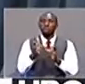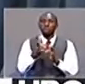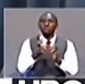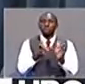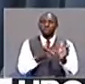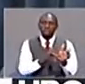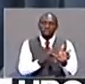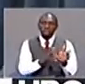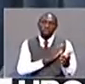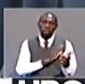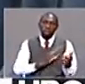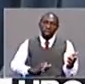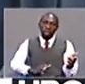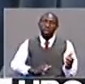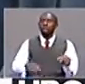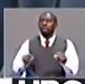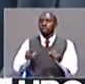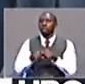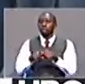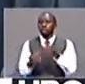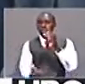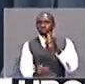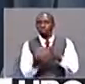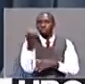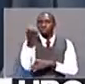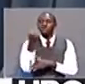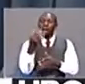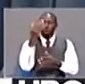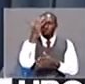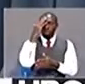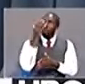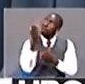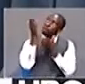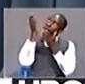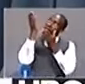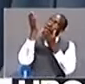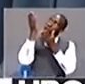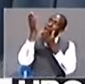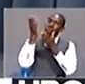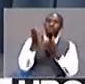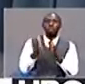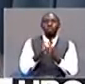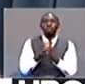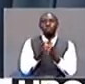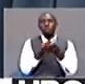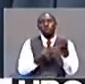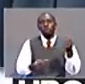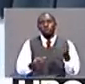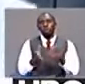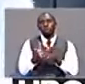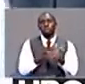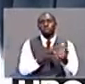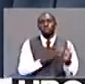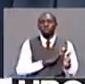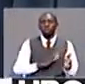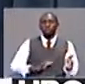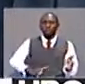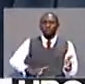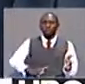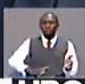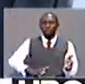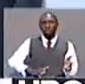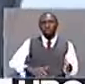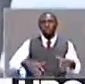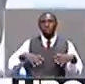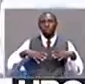Jesus. He will be together. He's now there with Jesus. May his soul rest in eternal peace. Thank you very much,